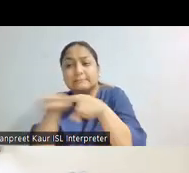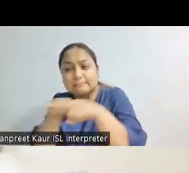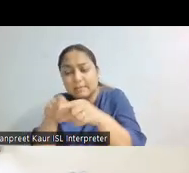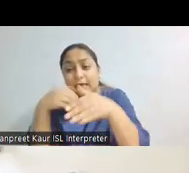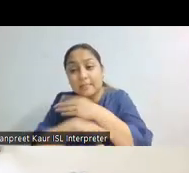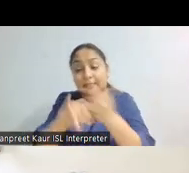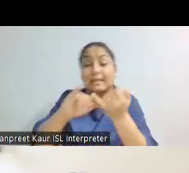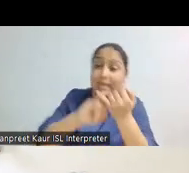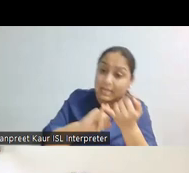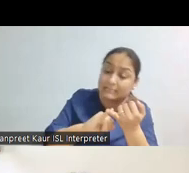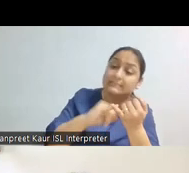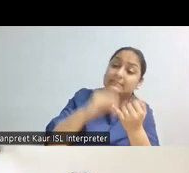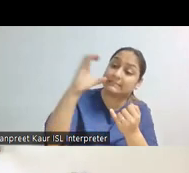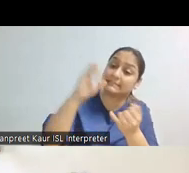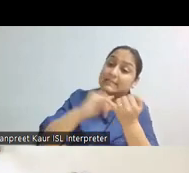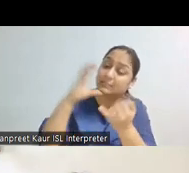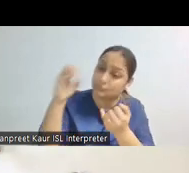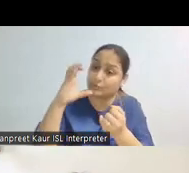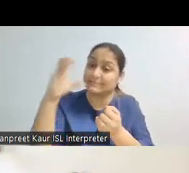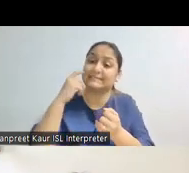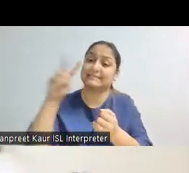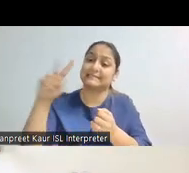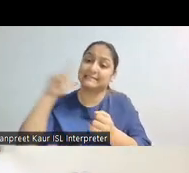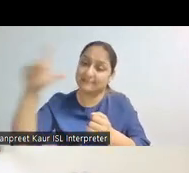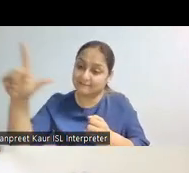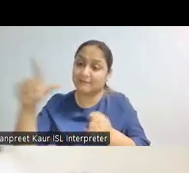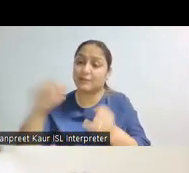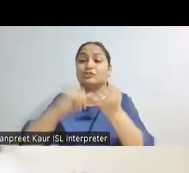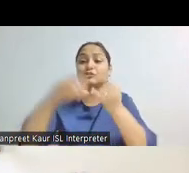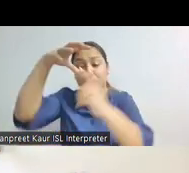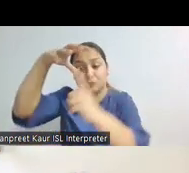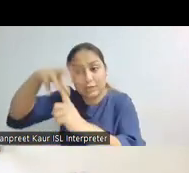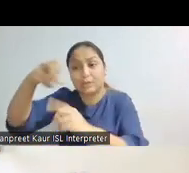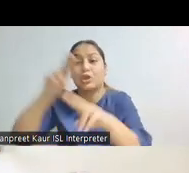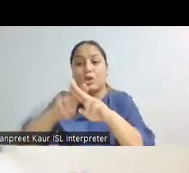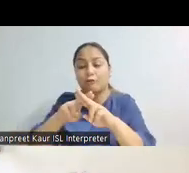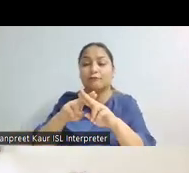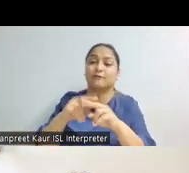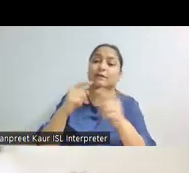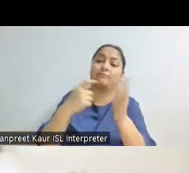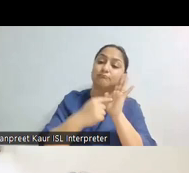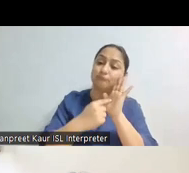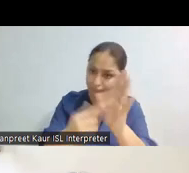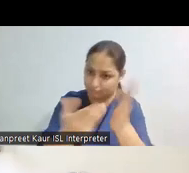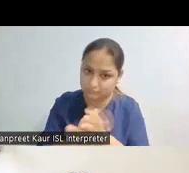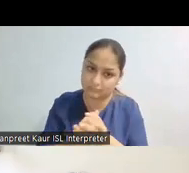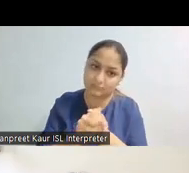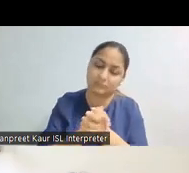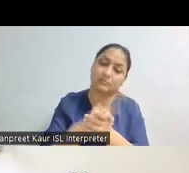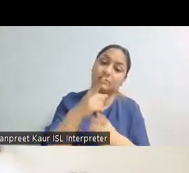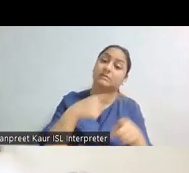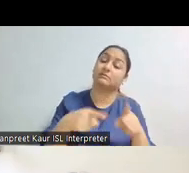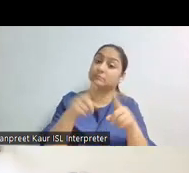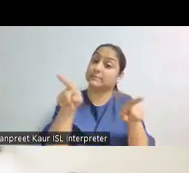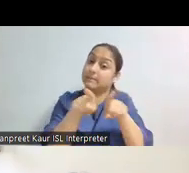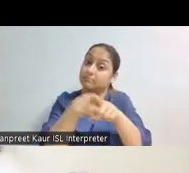civil society organizations, that can be replicated, scaled up, et cetera. And there you would also find on the screen